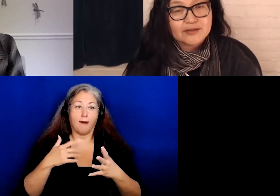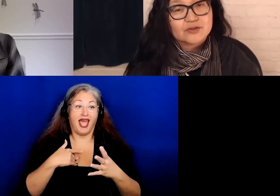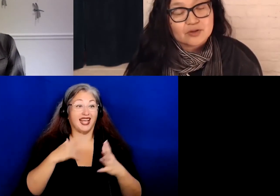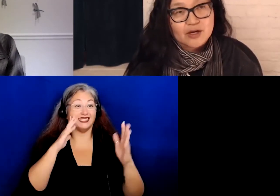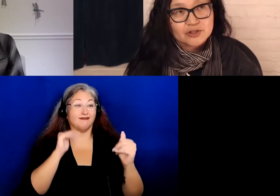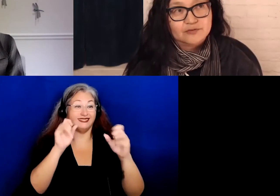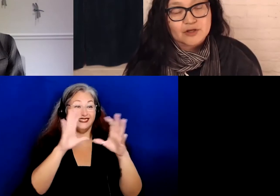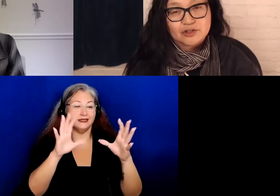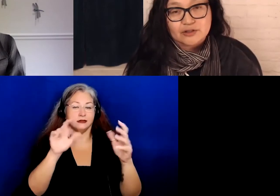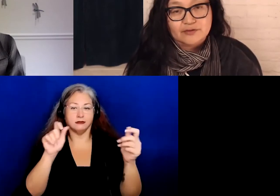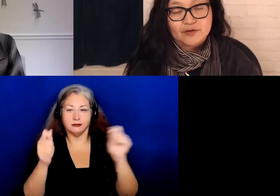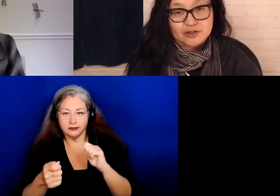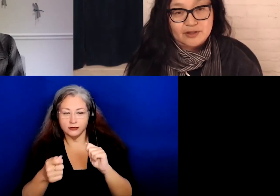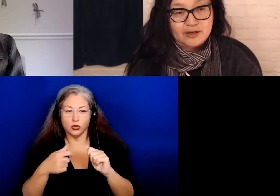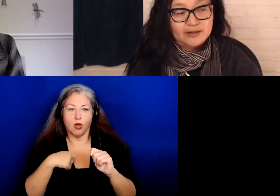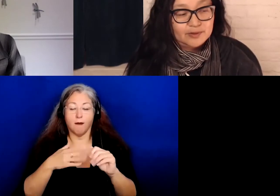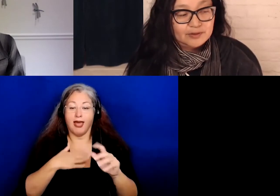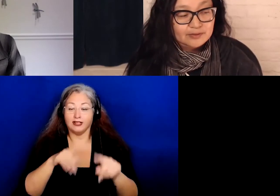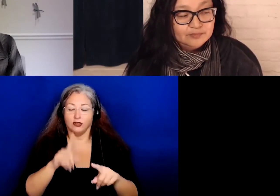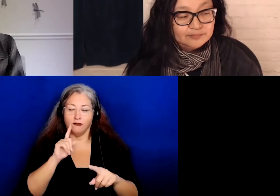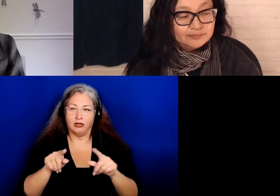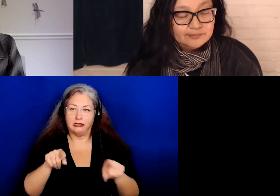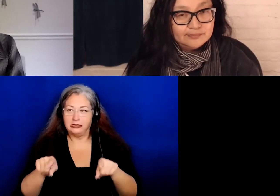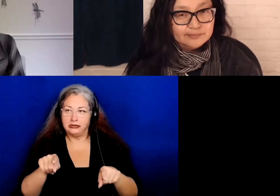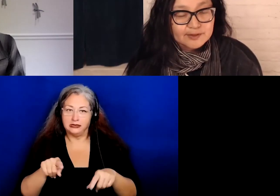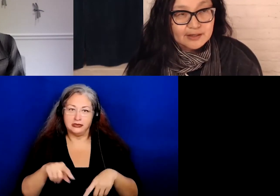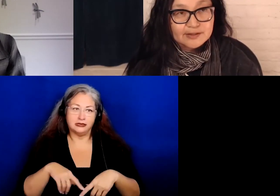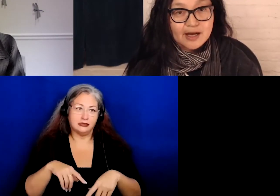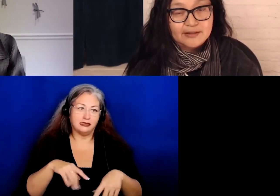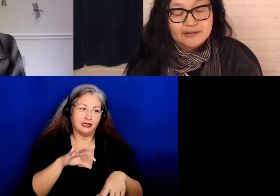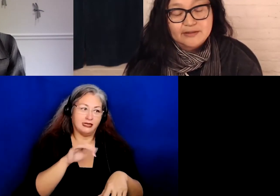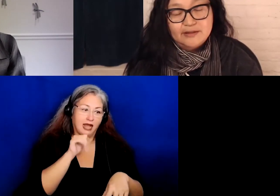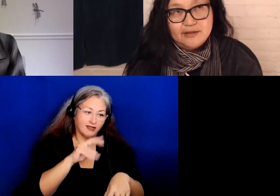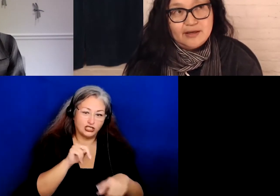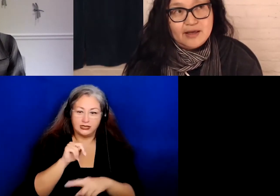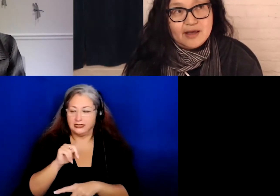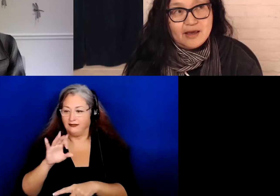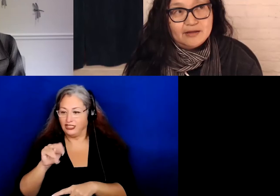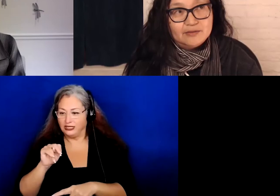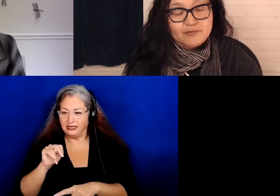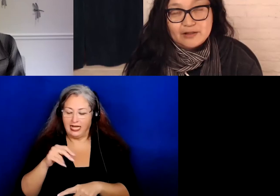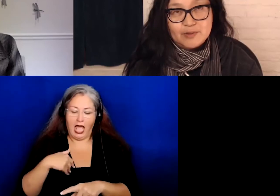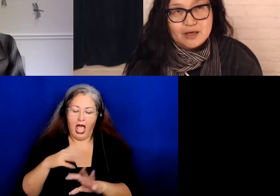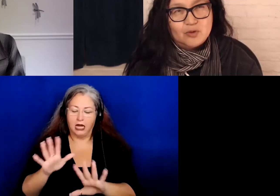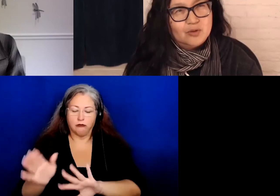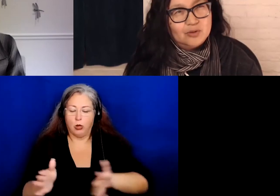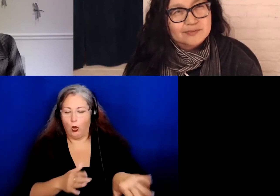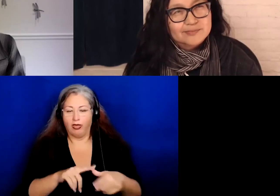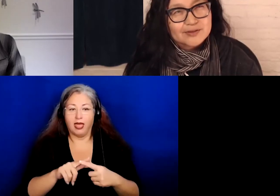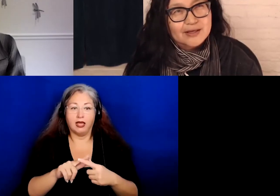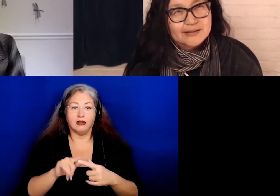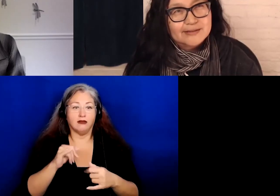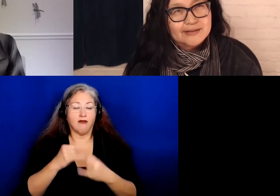that answered the question of fiction and nonfiction that I had been setting aside, and finally became a